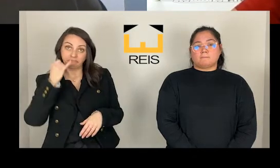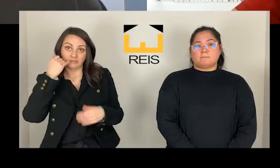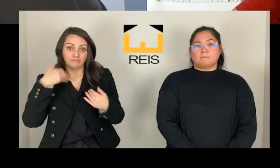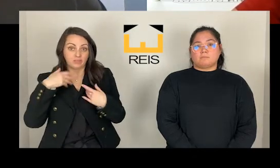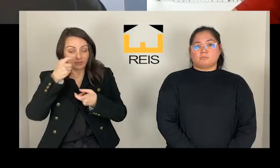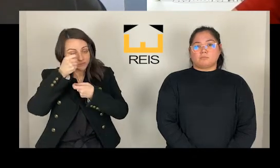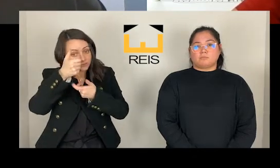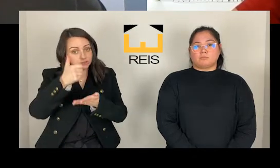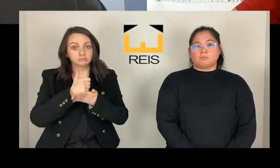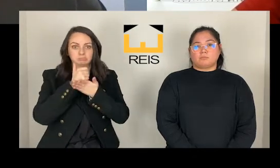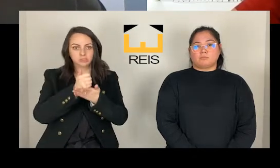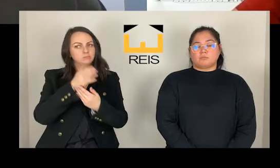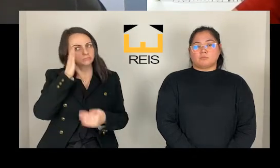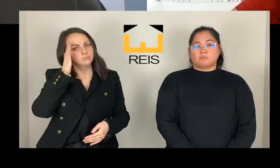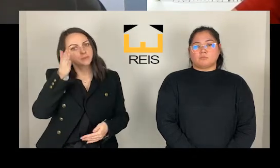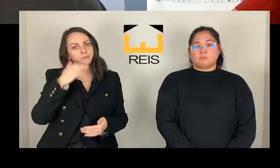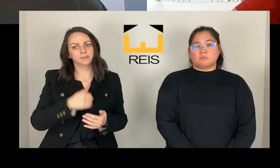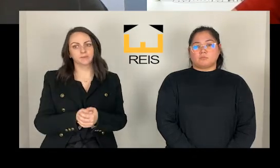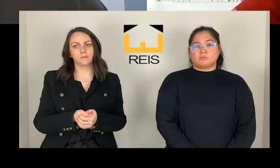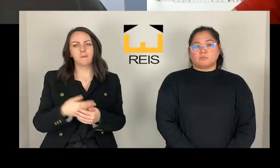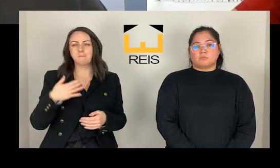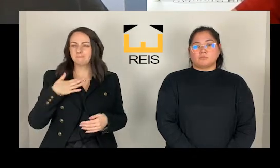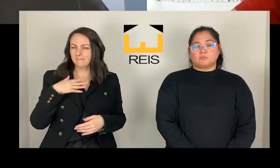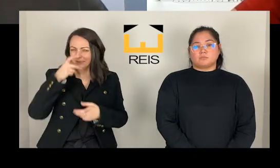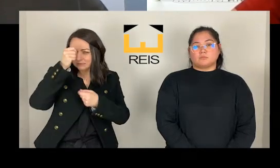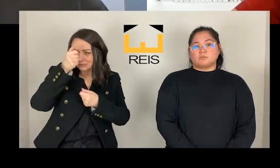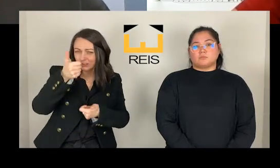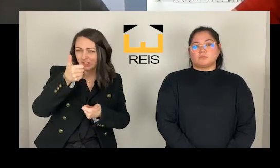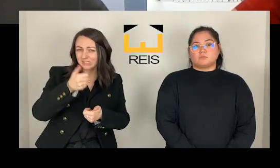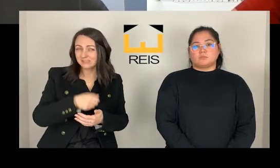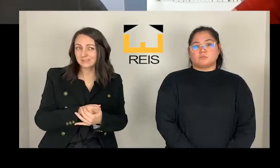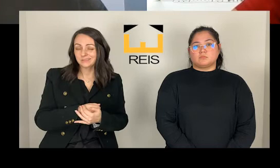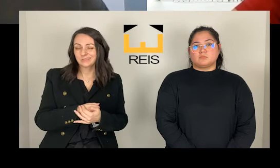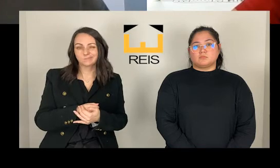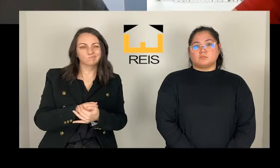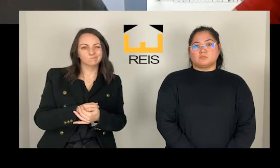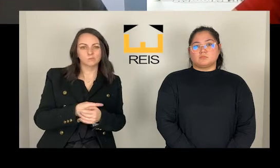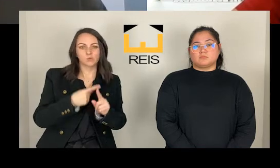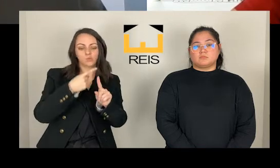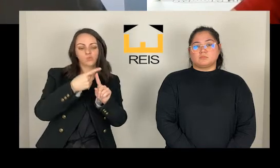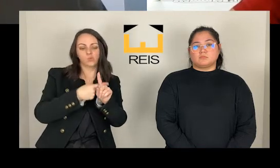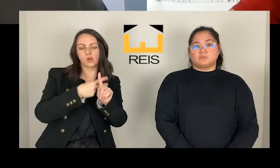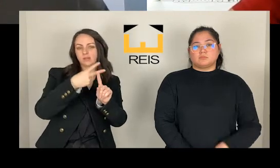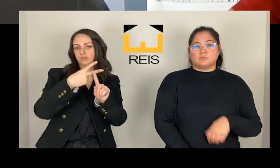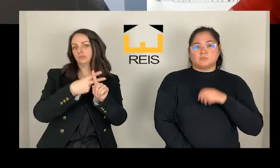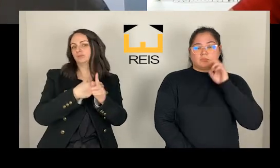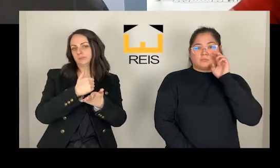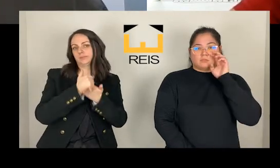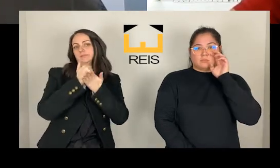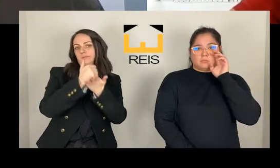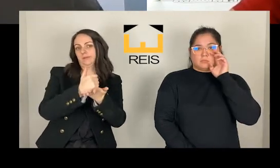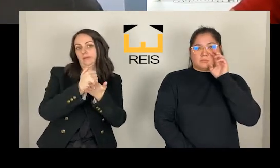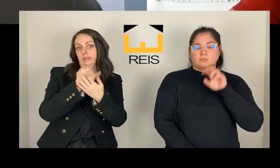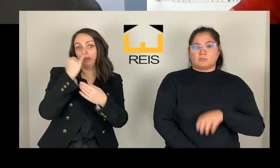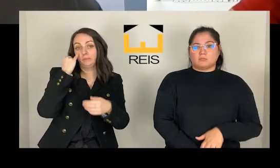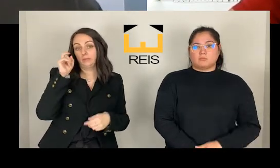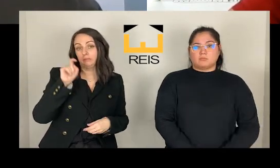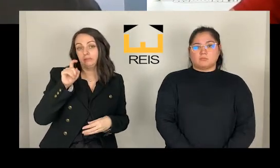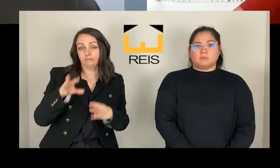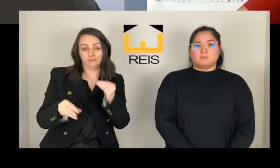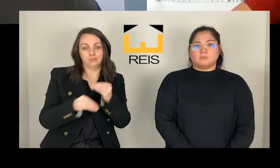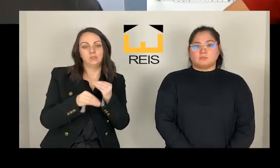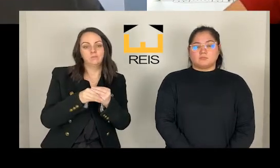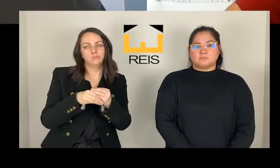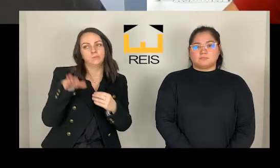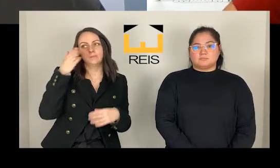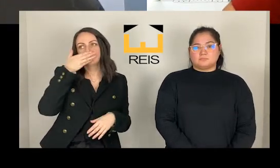able to suggest would be able to help the person out within roughly a month or two. If they needed more work than that, that's when they would go with the